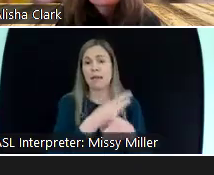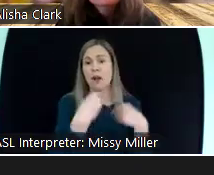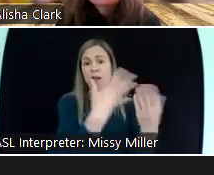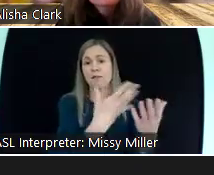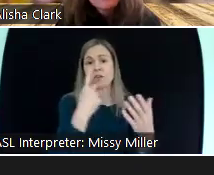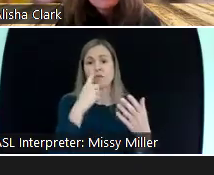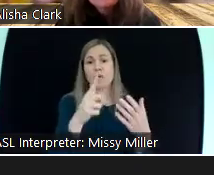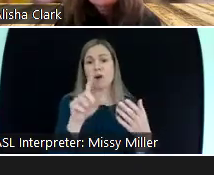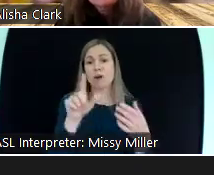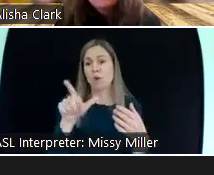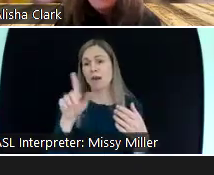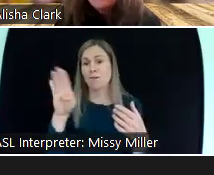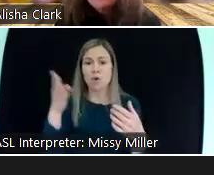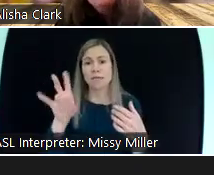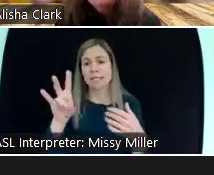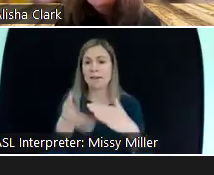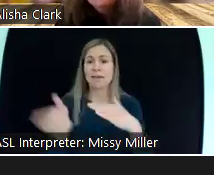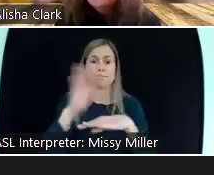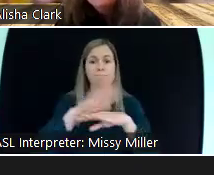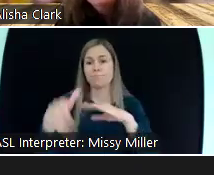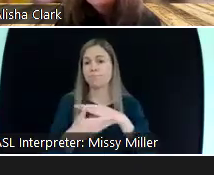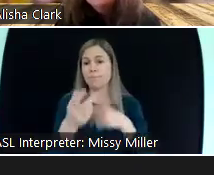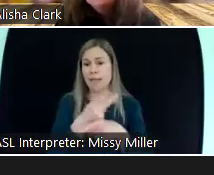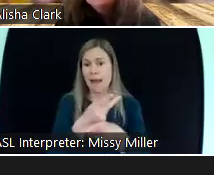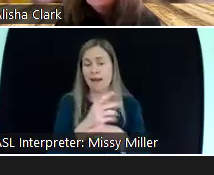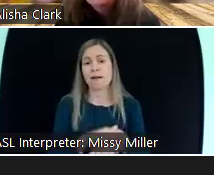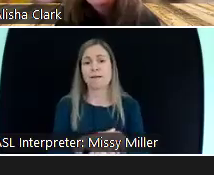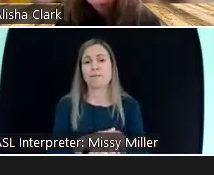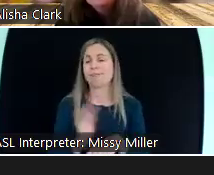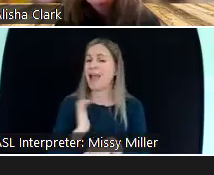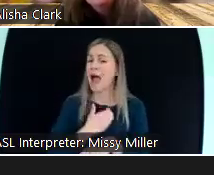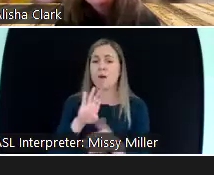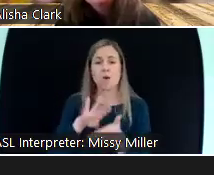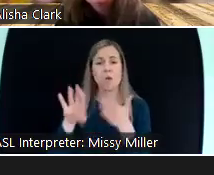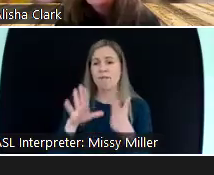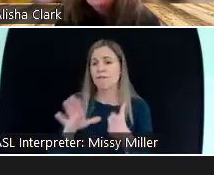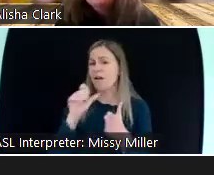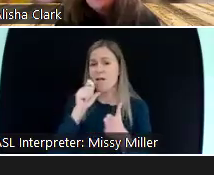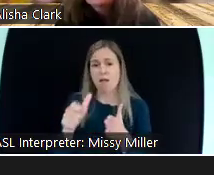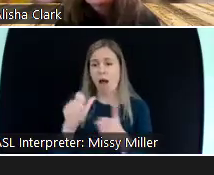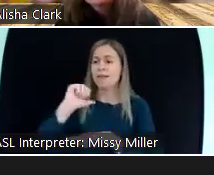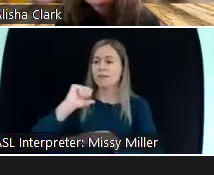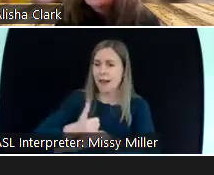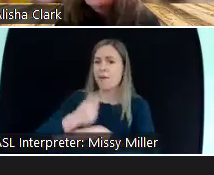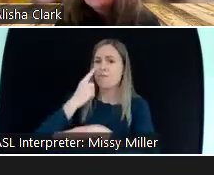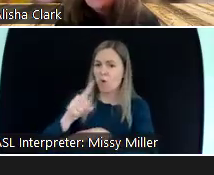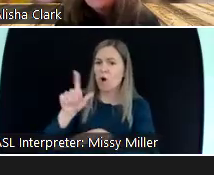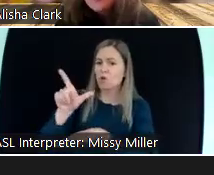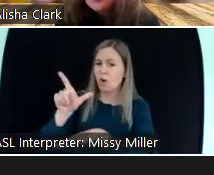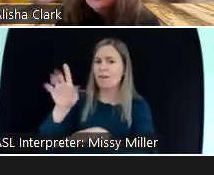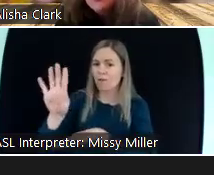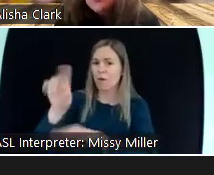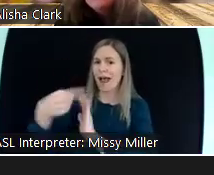care? So our waivers are not intended to provide 24 hours, 7 days a